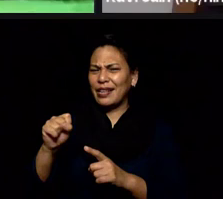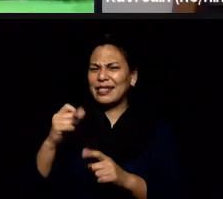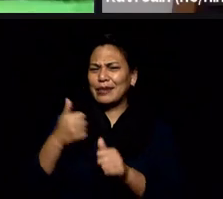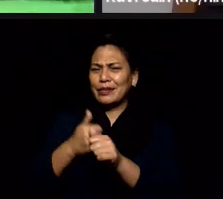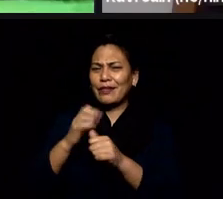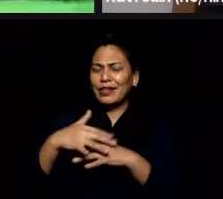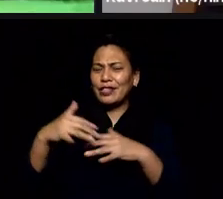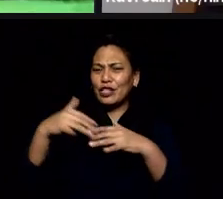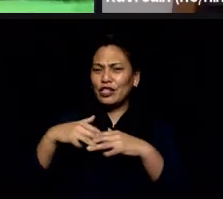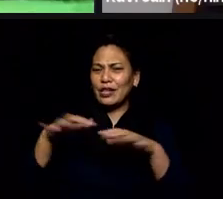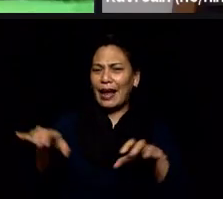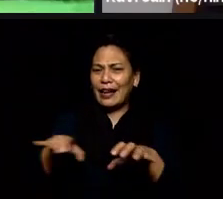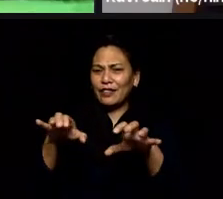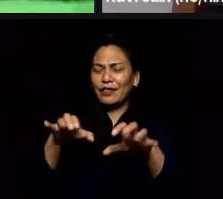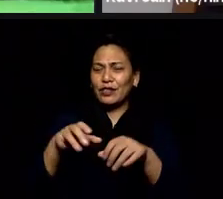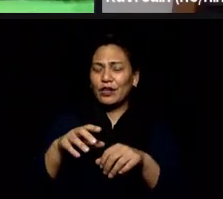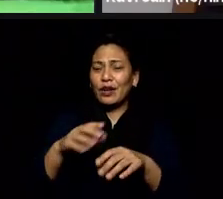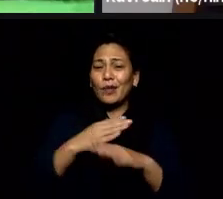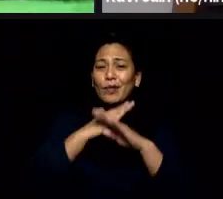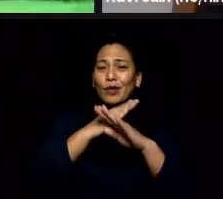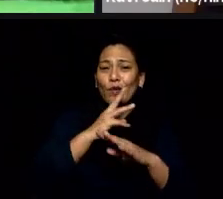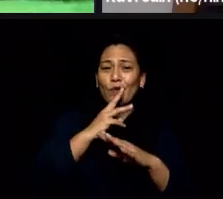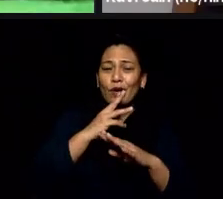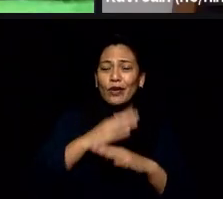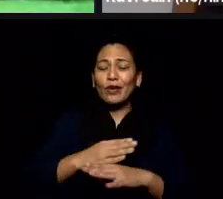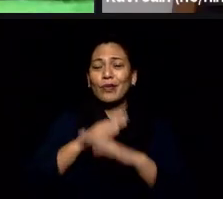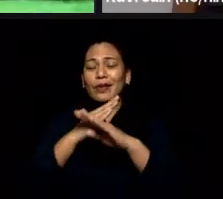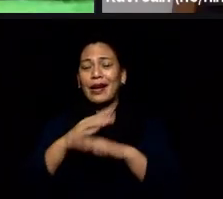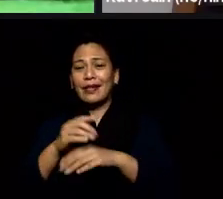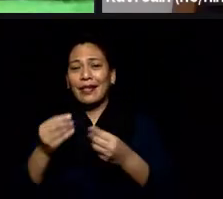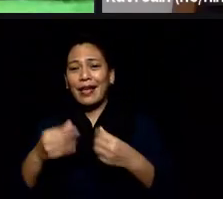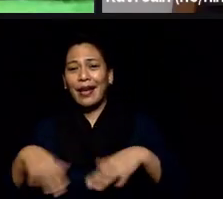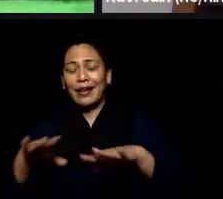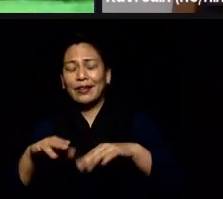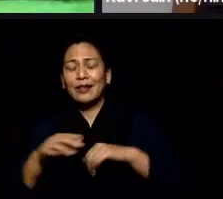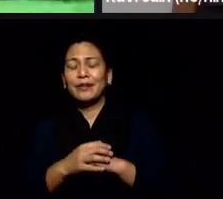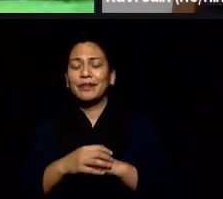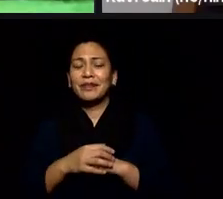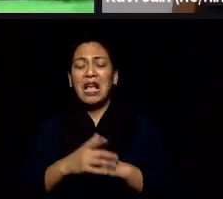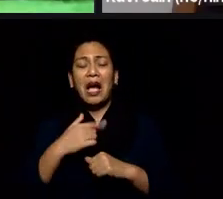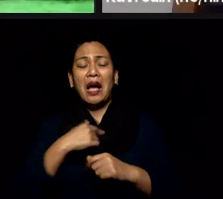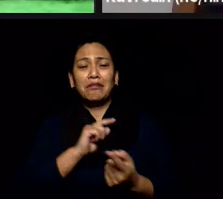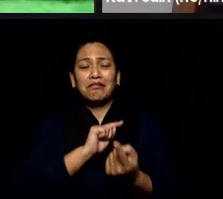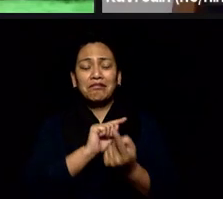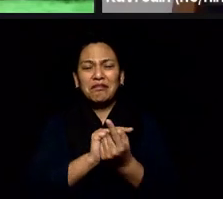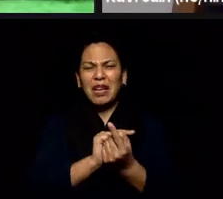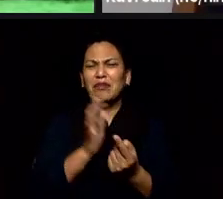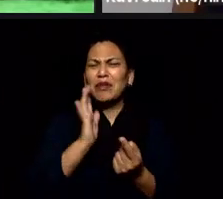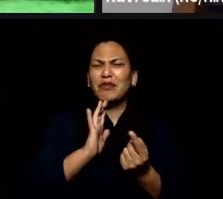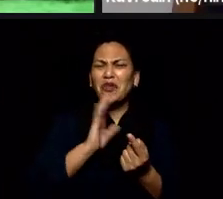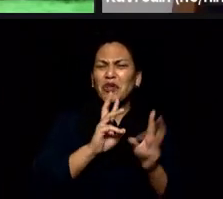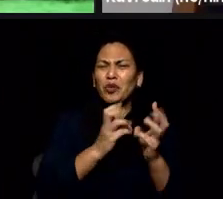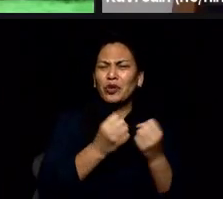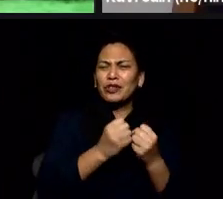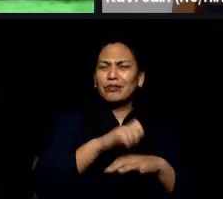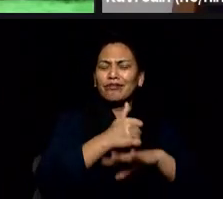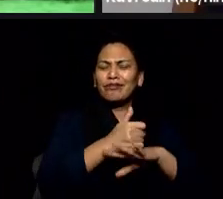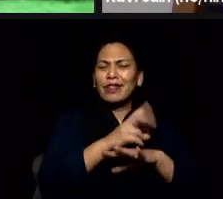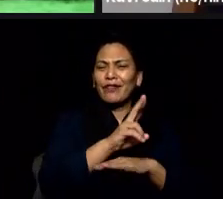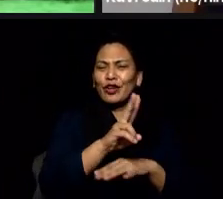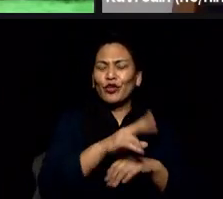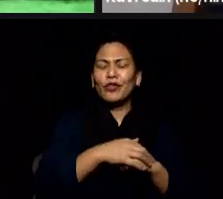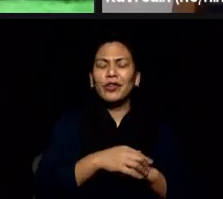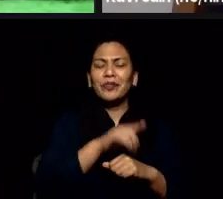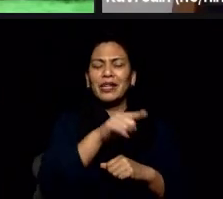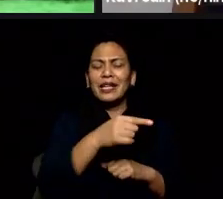water protector, land protector. And I met him when we did our workshop in Vancouver. And he said to me, he goes, you